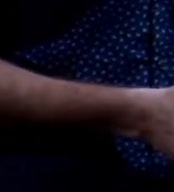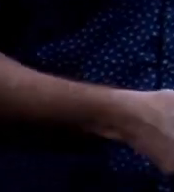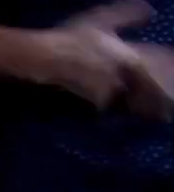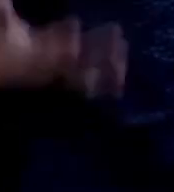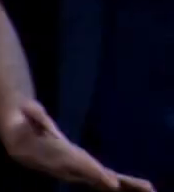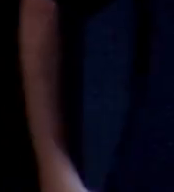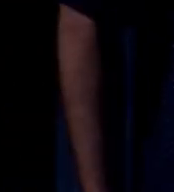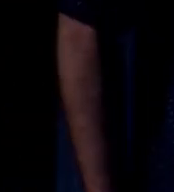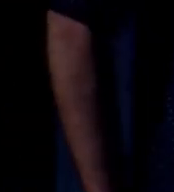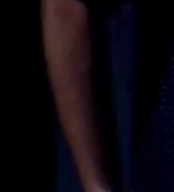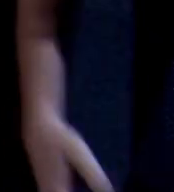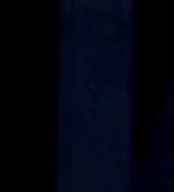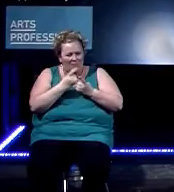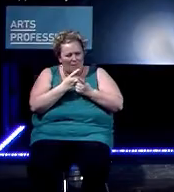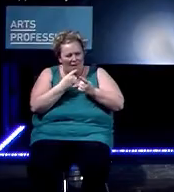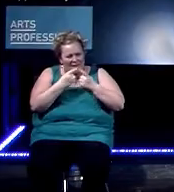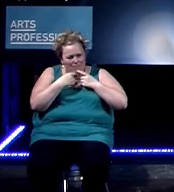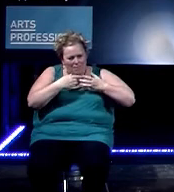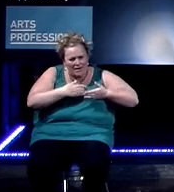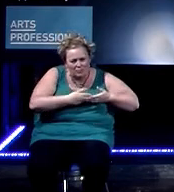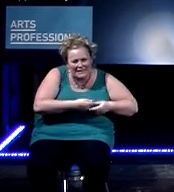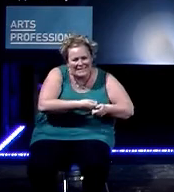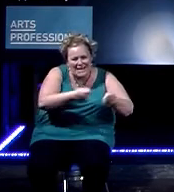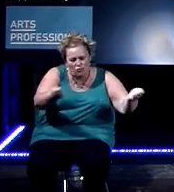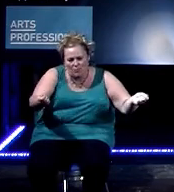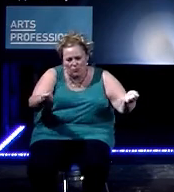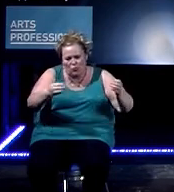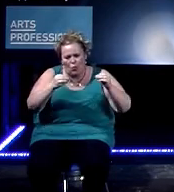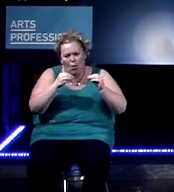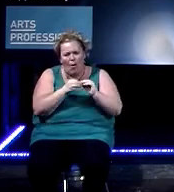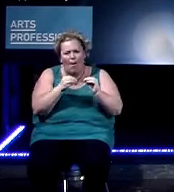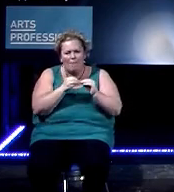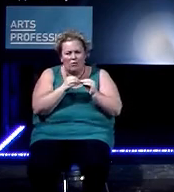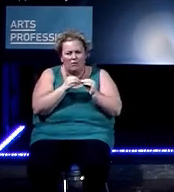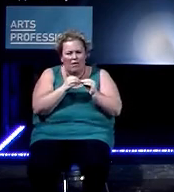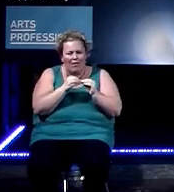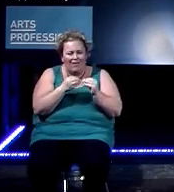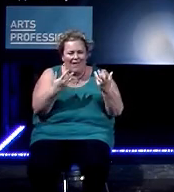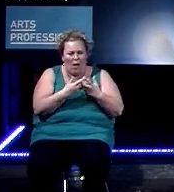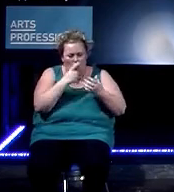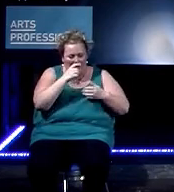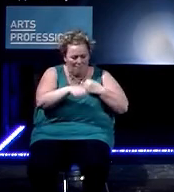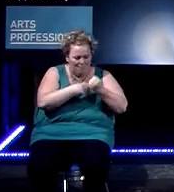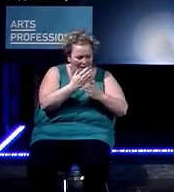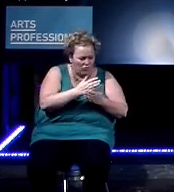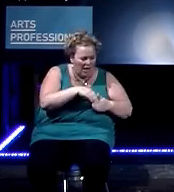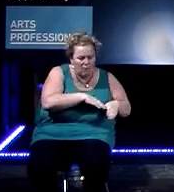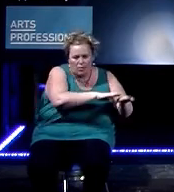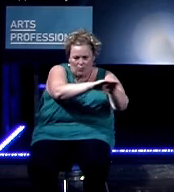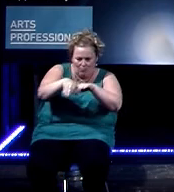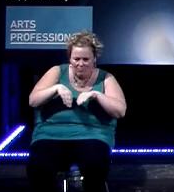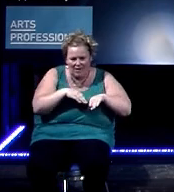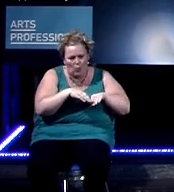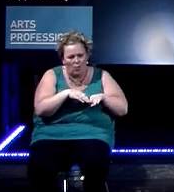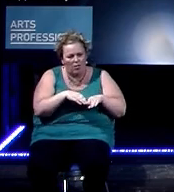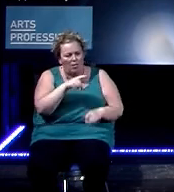distributed as being really, really important. So bundles is a way to democratize content distribution. We have a new alpha, which is great, called Sync, which